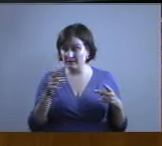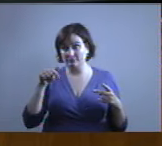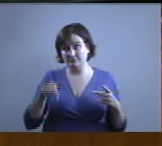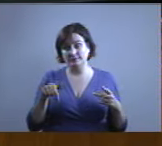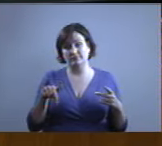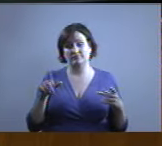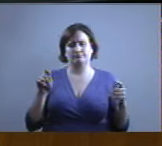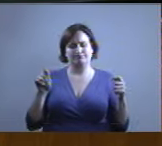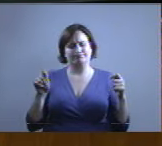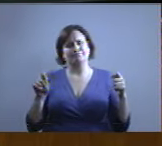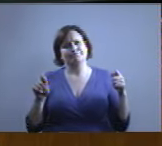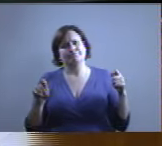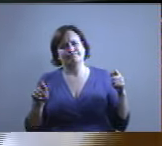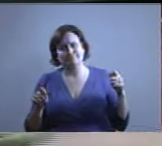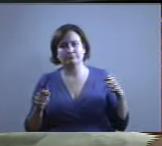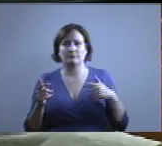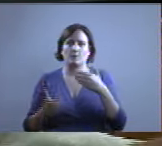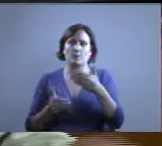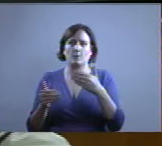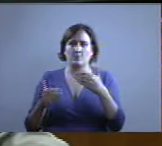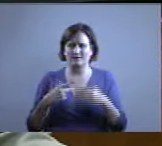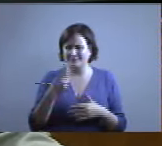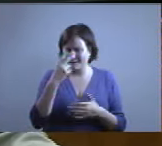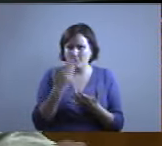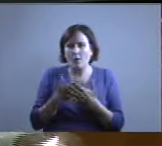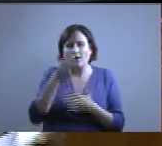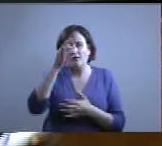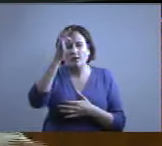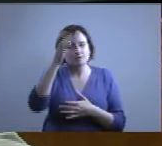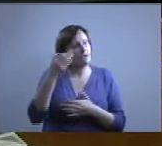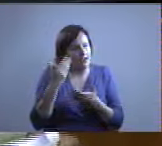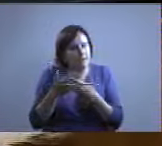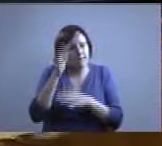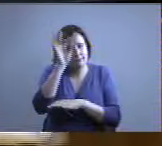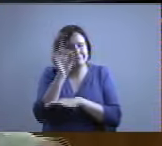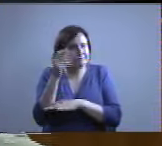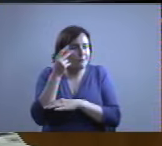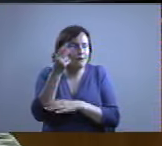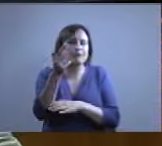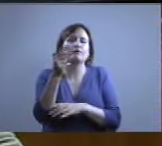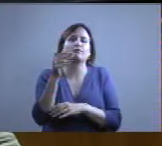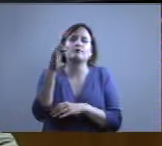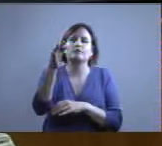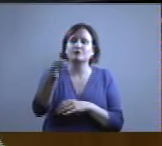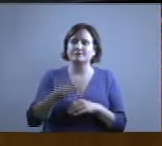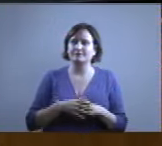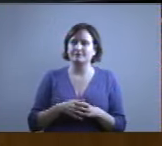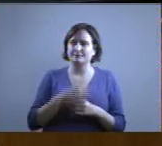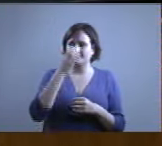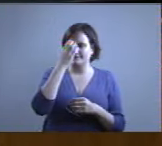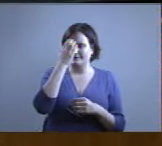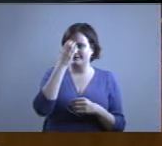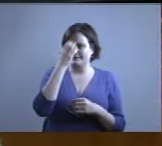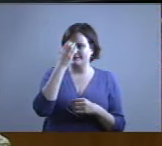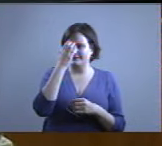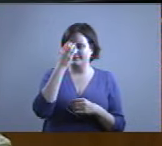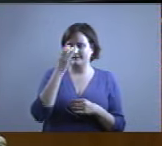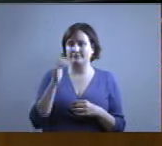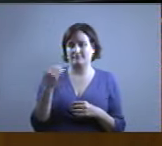country. It is so predictable that you can almost write an accurate introduction of